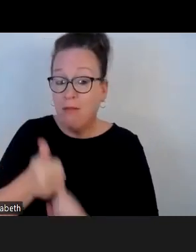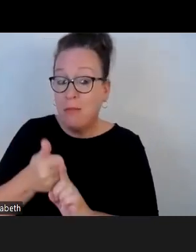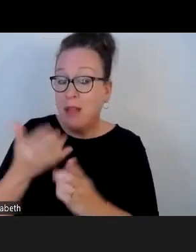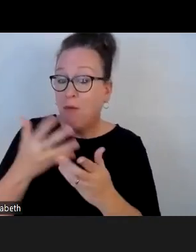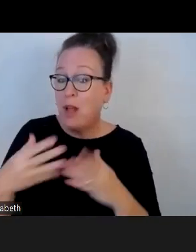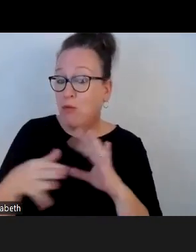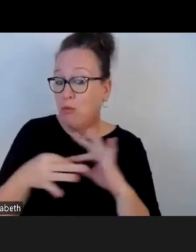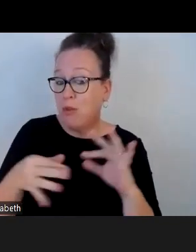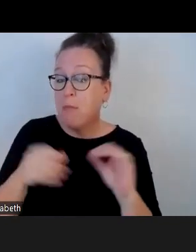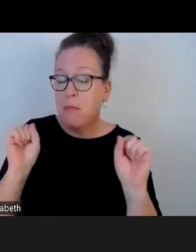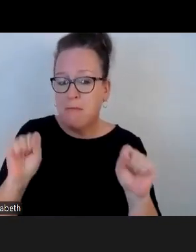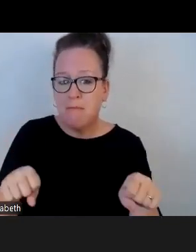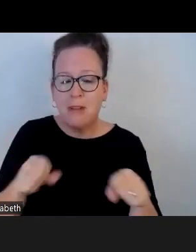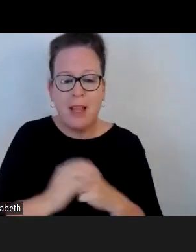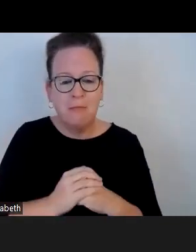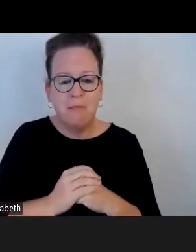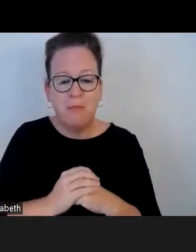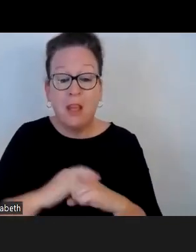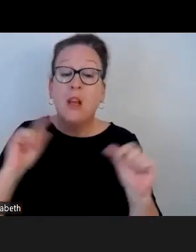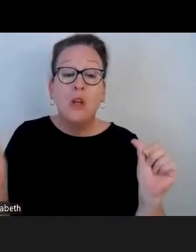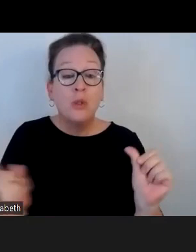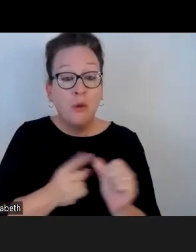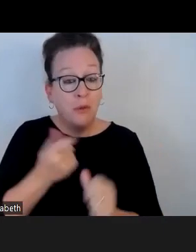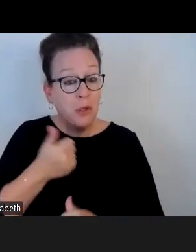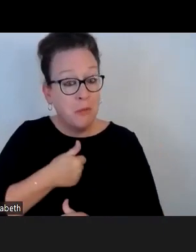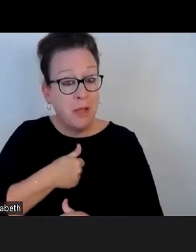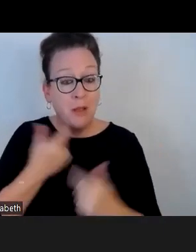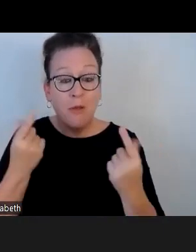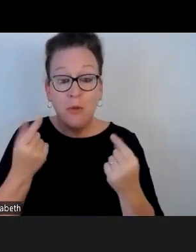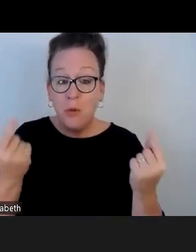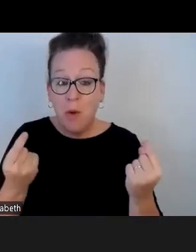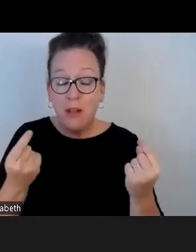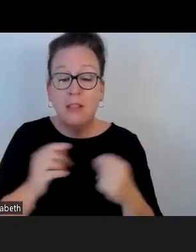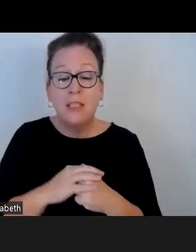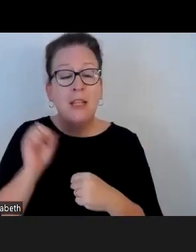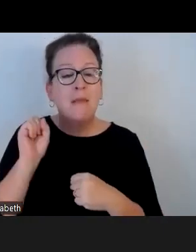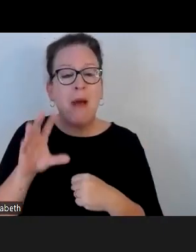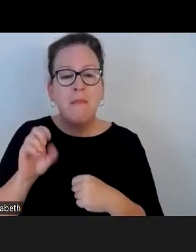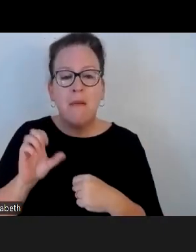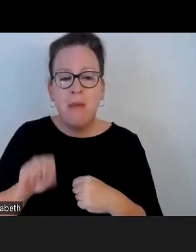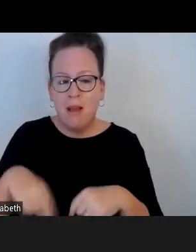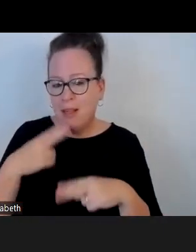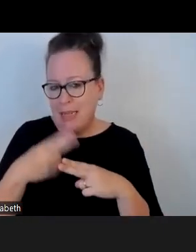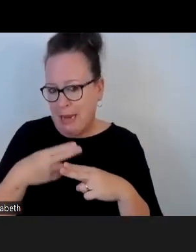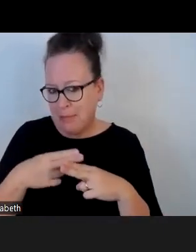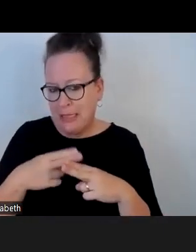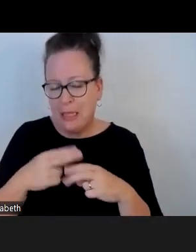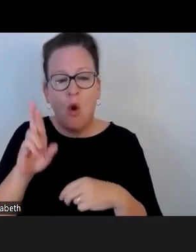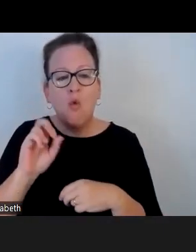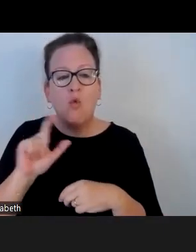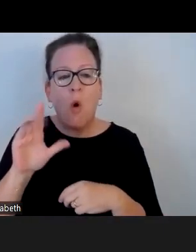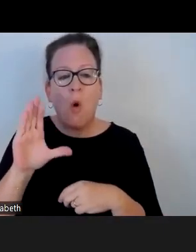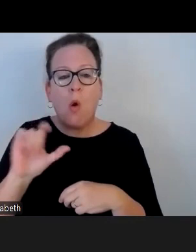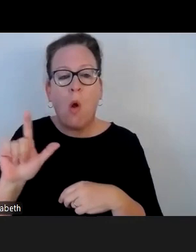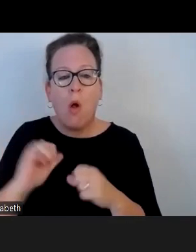remarks. So first, I will go through roll call and make sure that we're